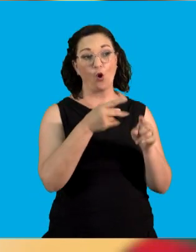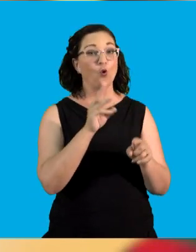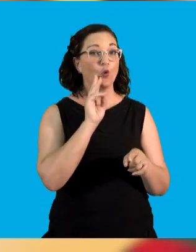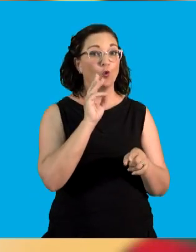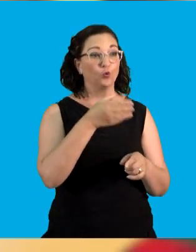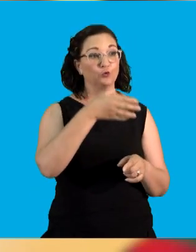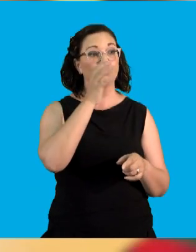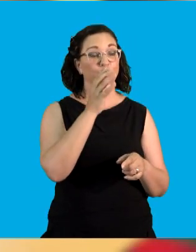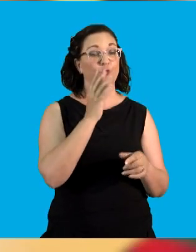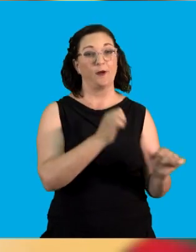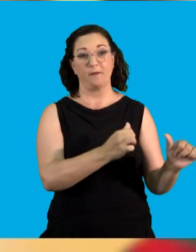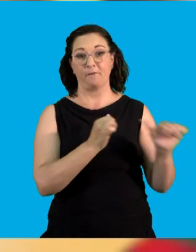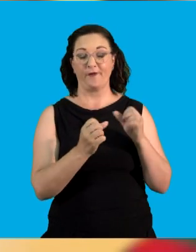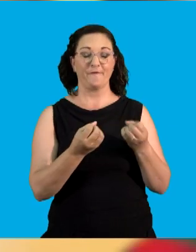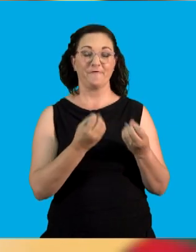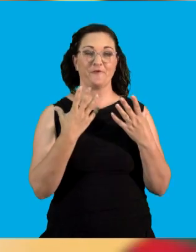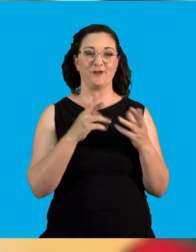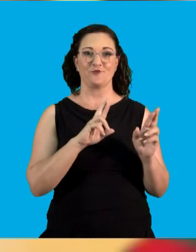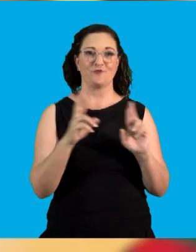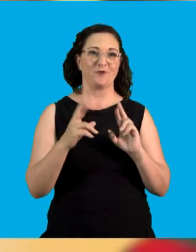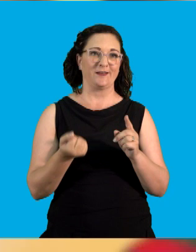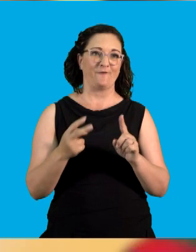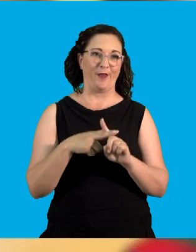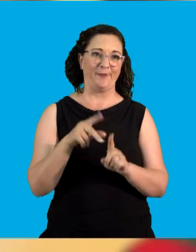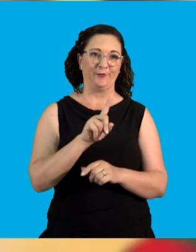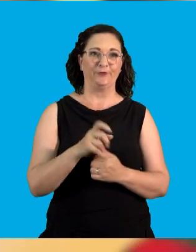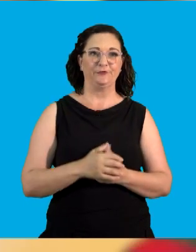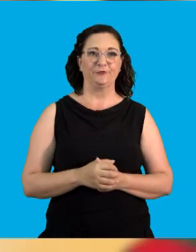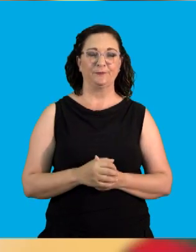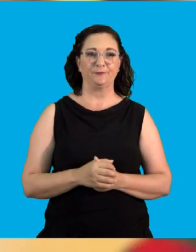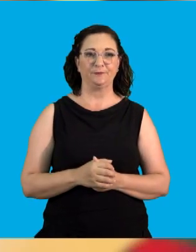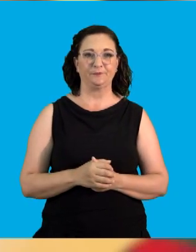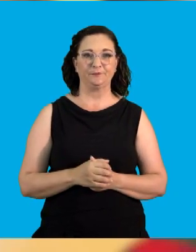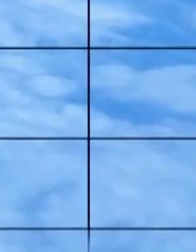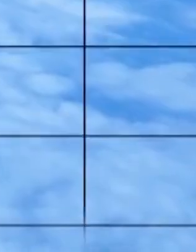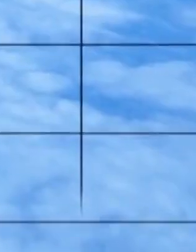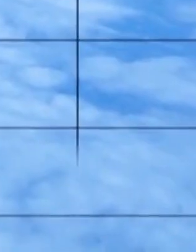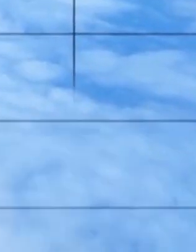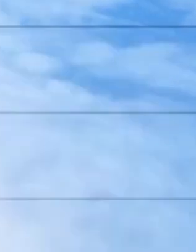drink water, and when you come back, you are fresh and ready to start with the application questions.